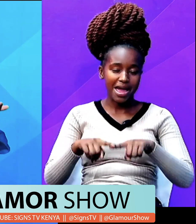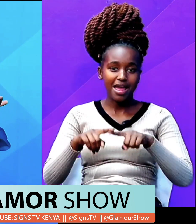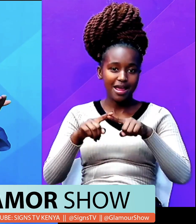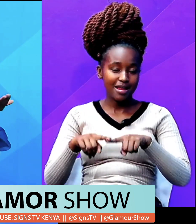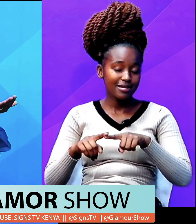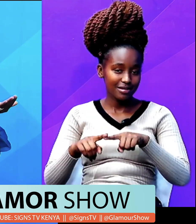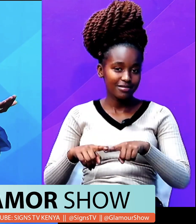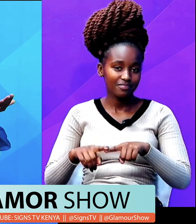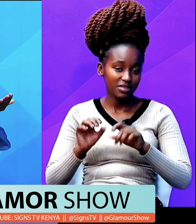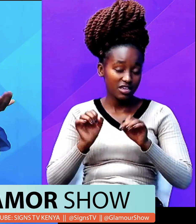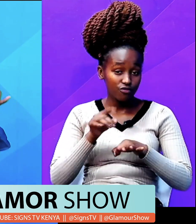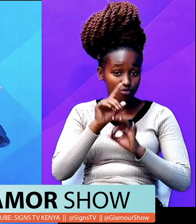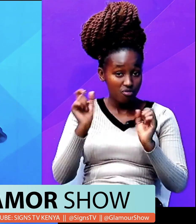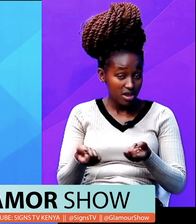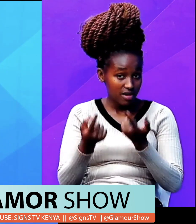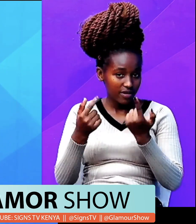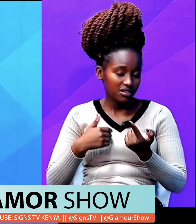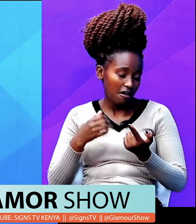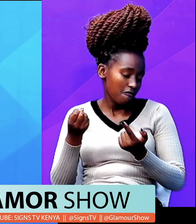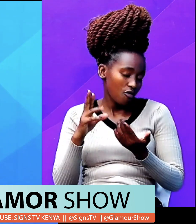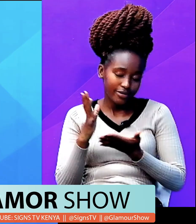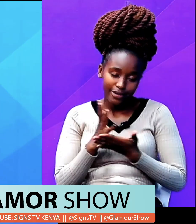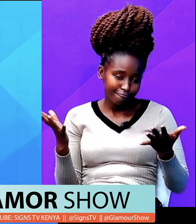your events. Yeah.